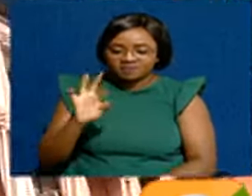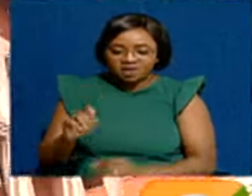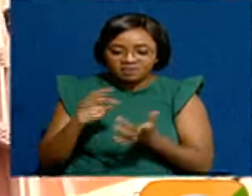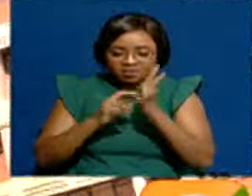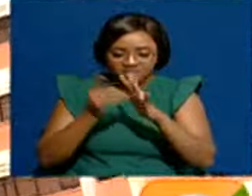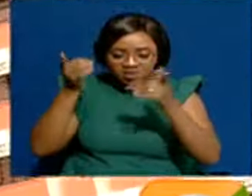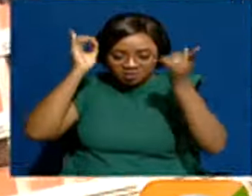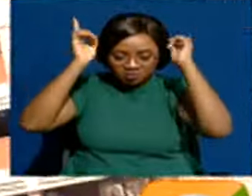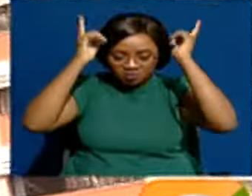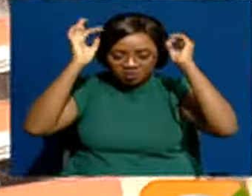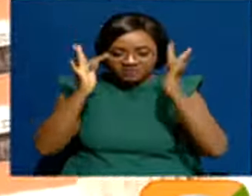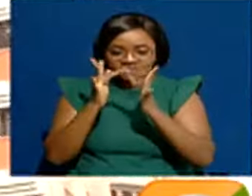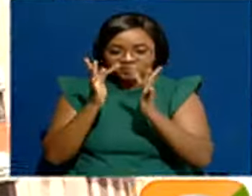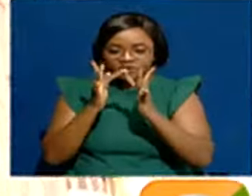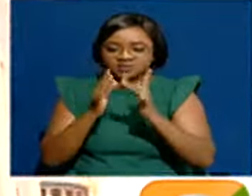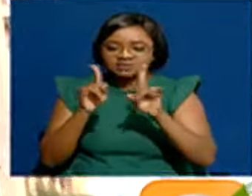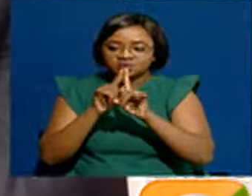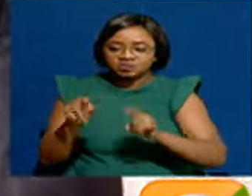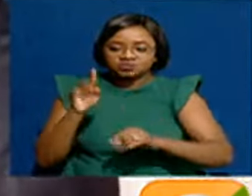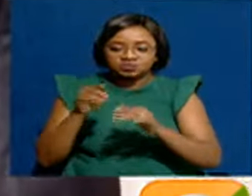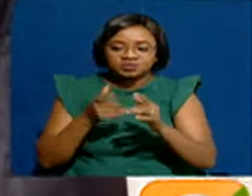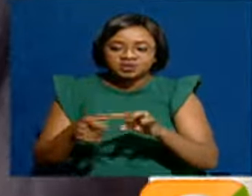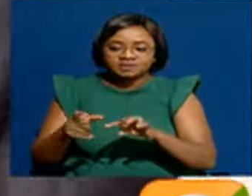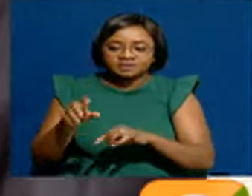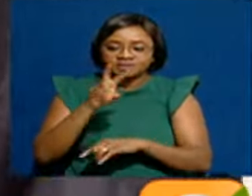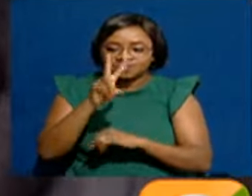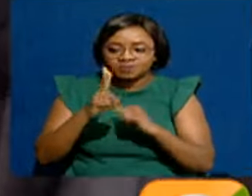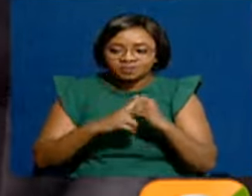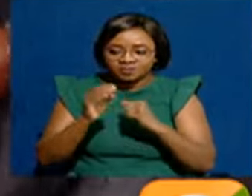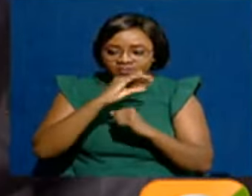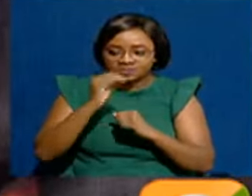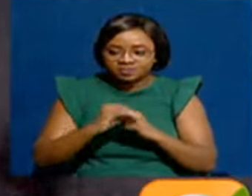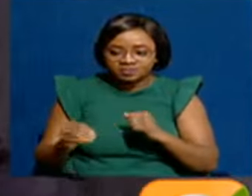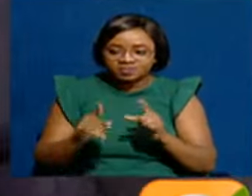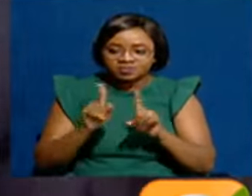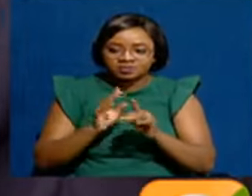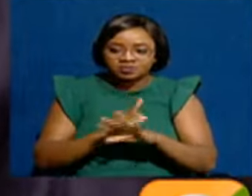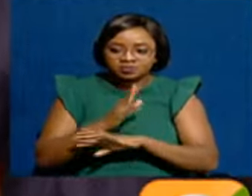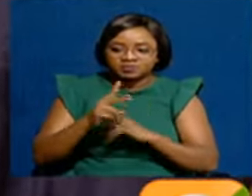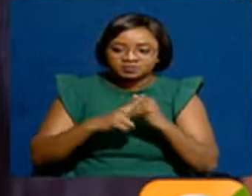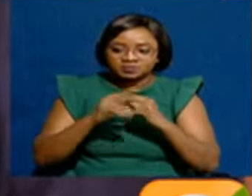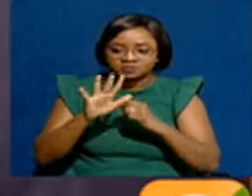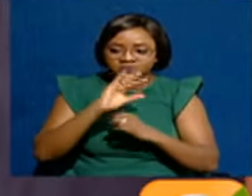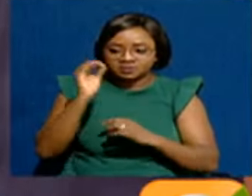up from 27% in 2013 to over 75% today.